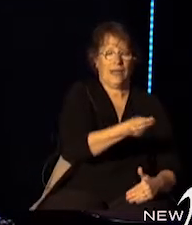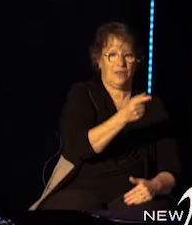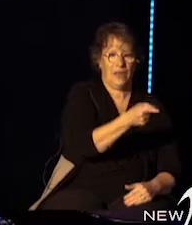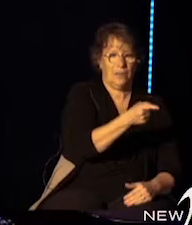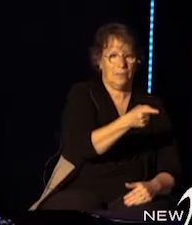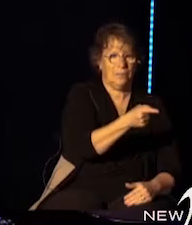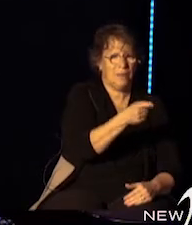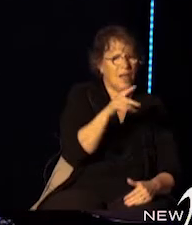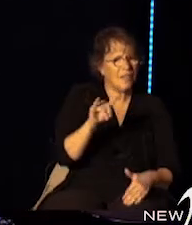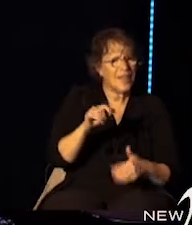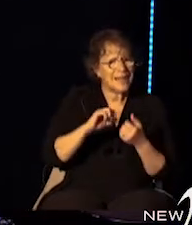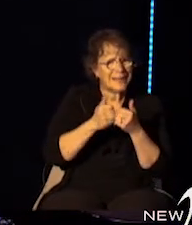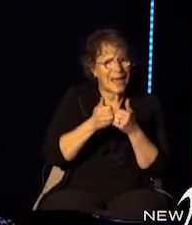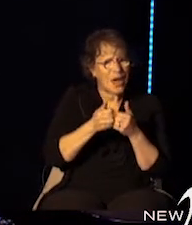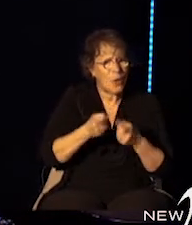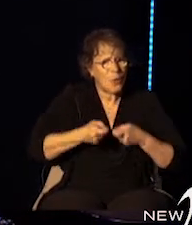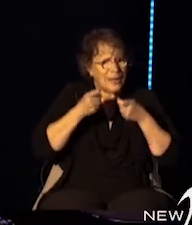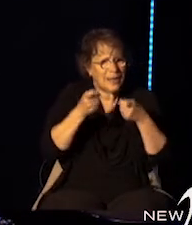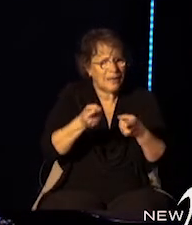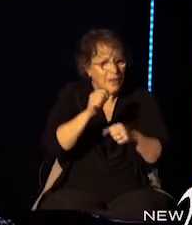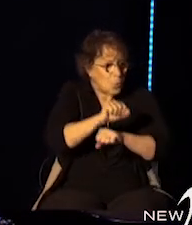Isn't that how giving goes?